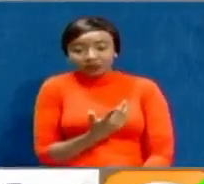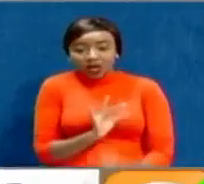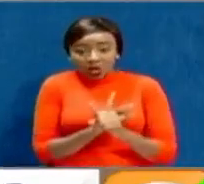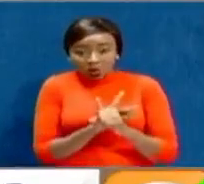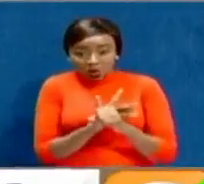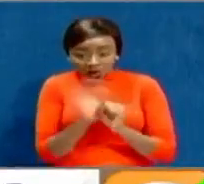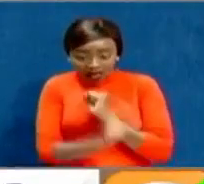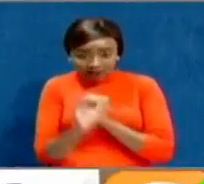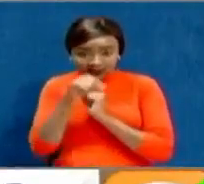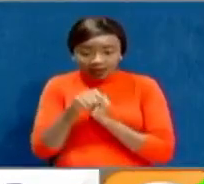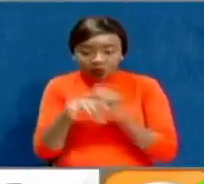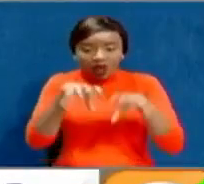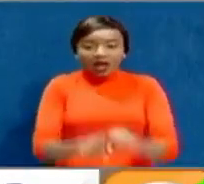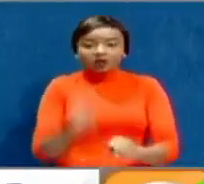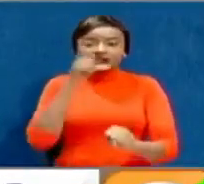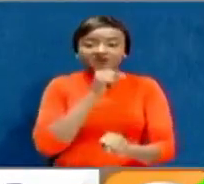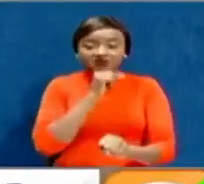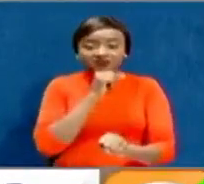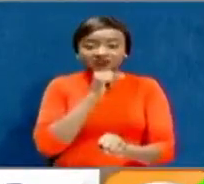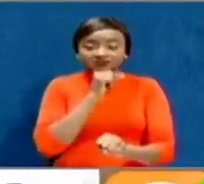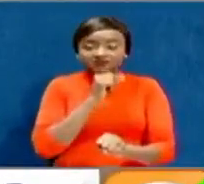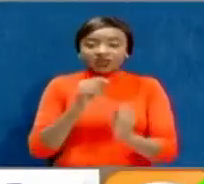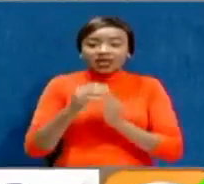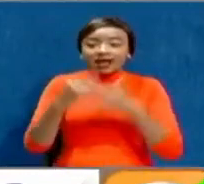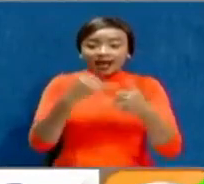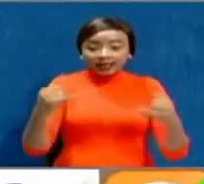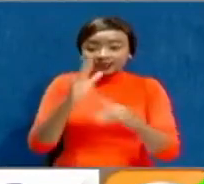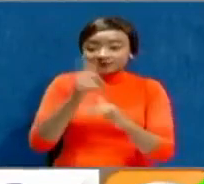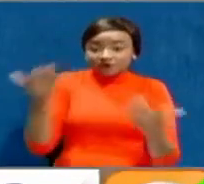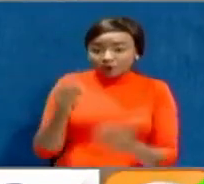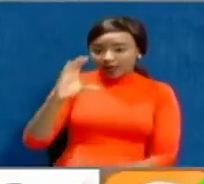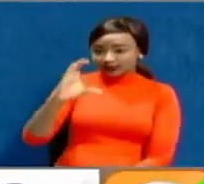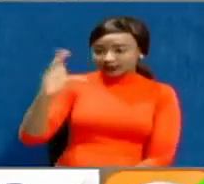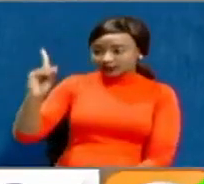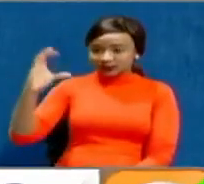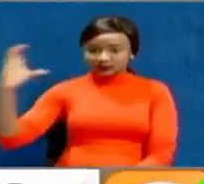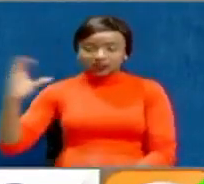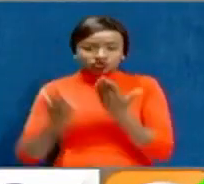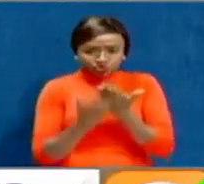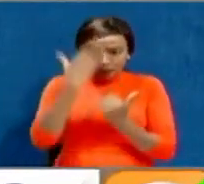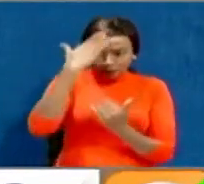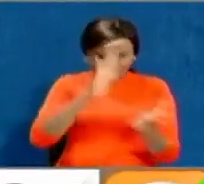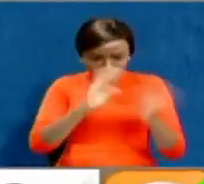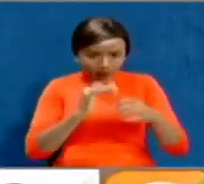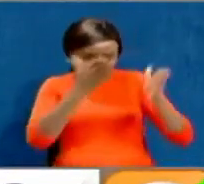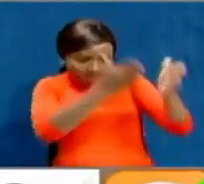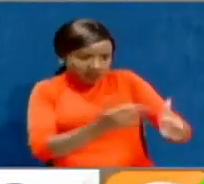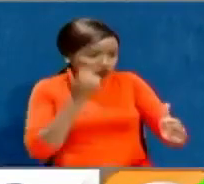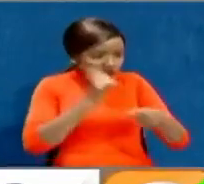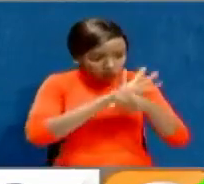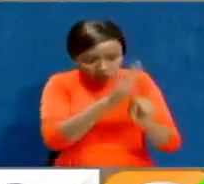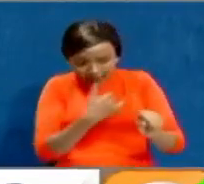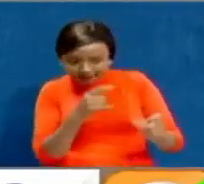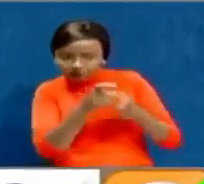The country has now adopted guidelines from the Centers for Disease Control, CDC, in testing and management of